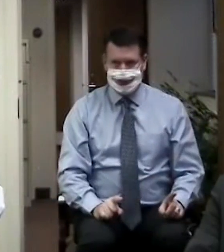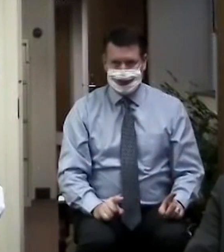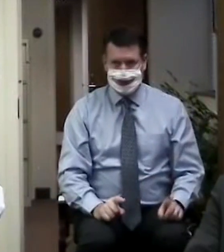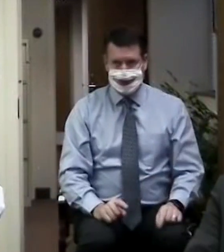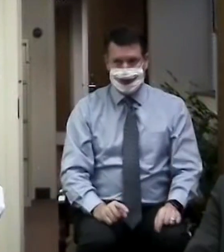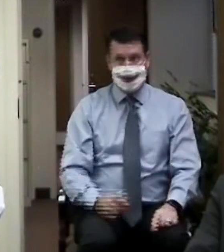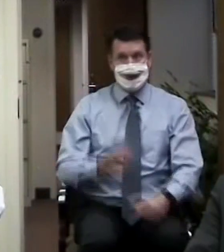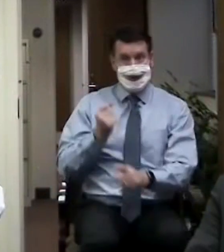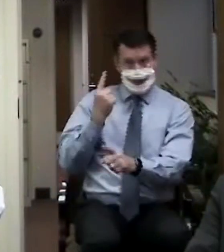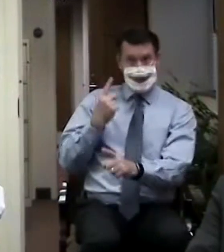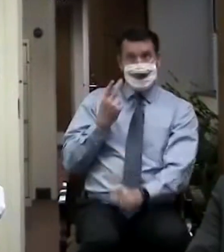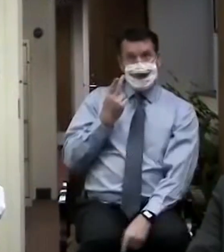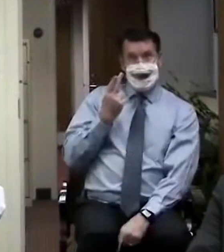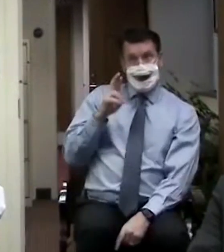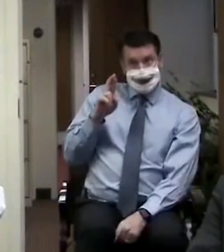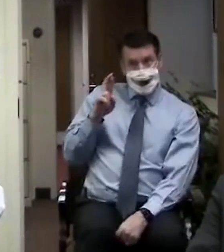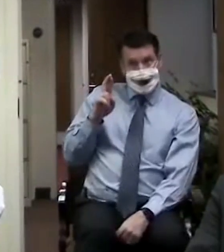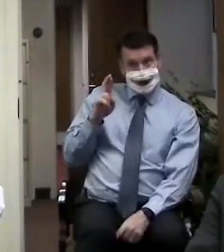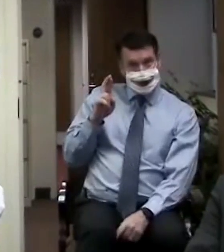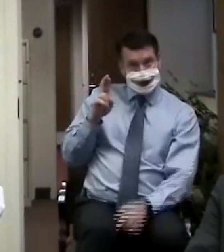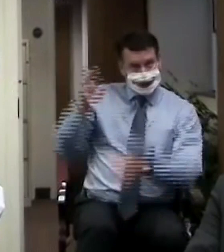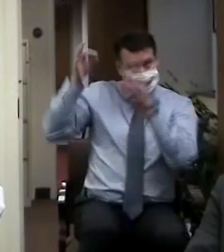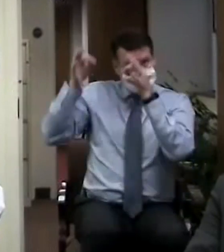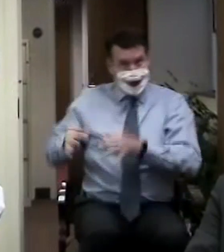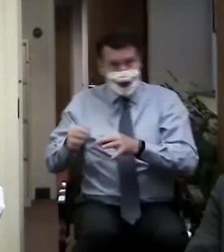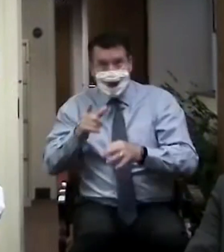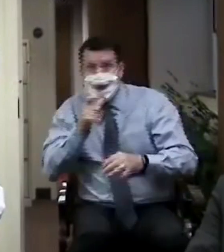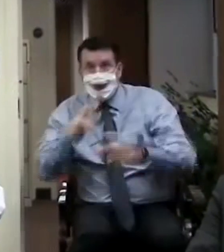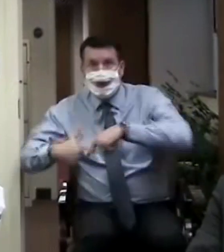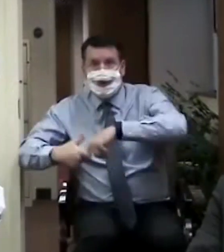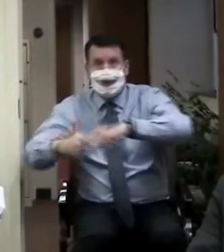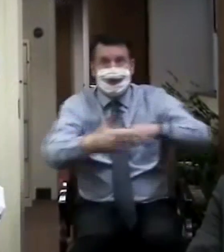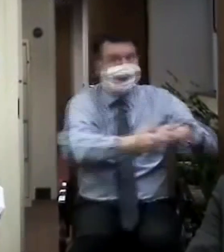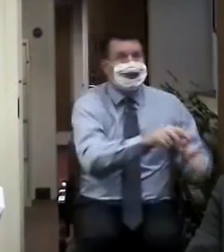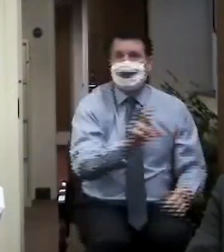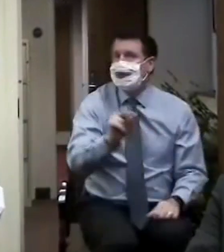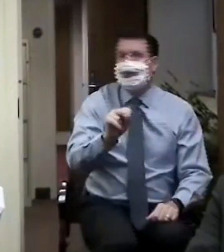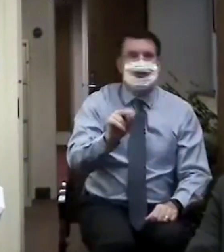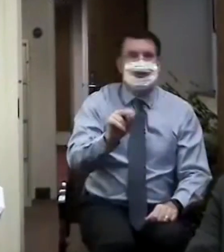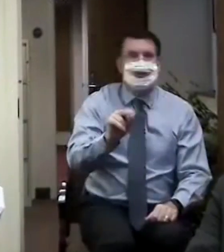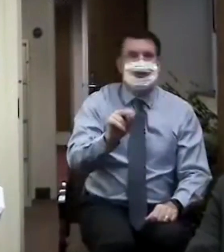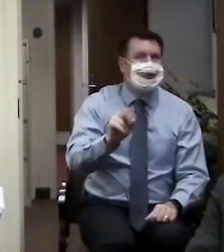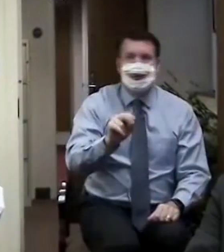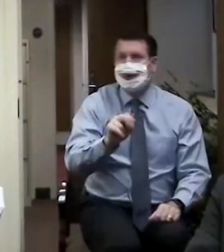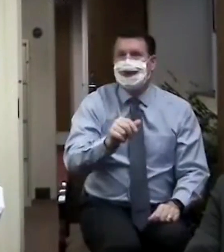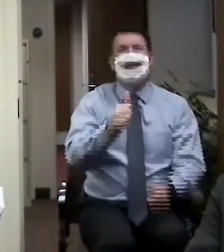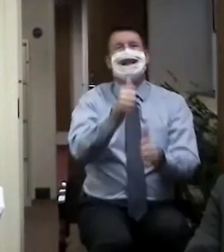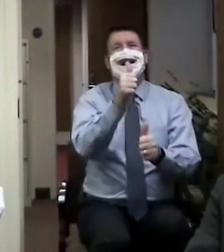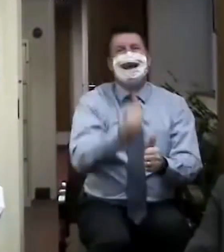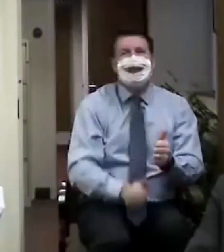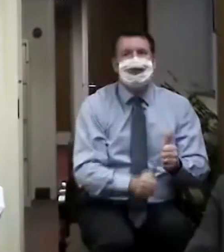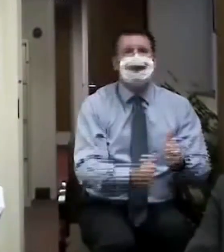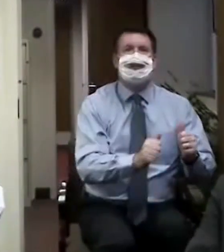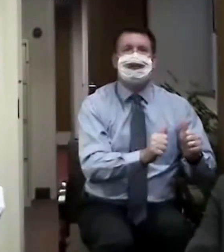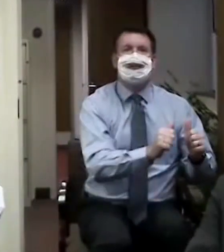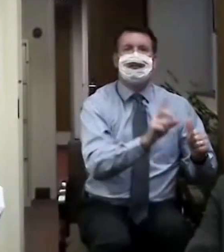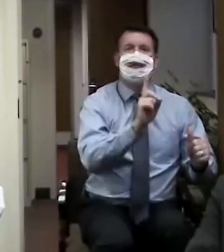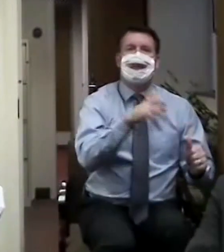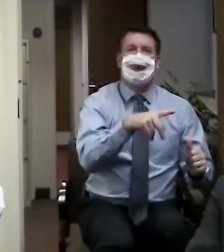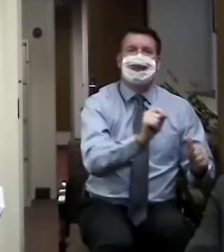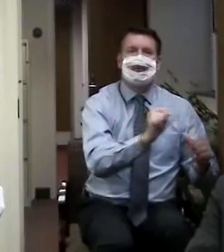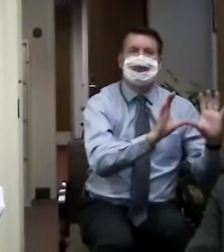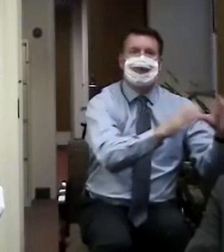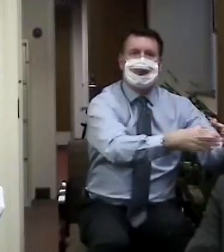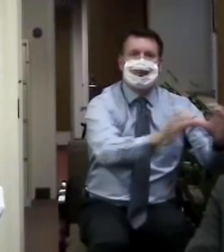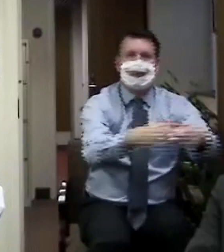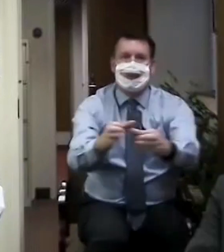So every plan was reviewed and matched, really took into account volume, available work